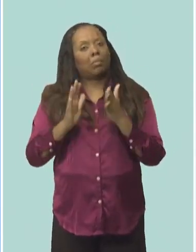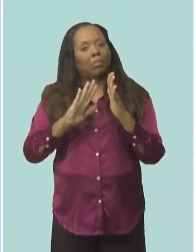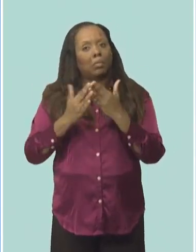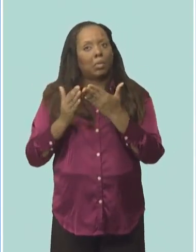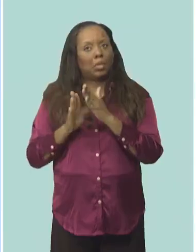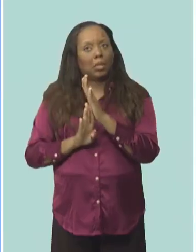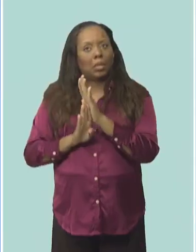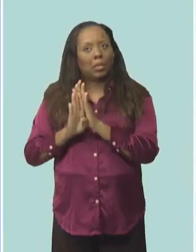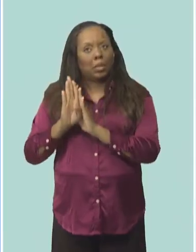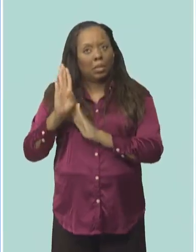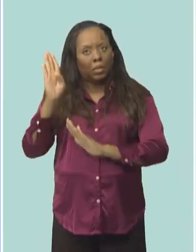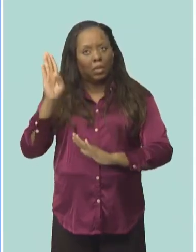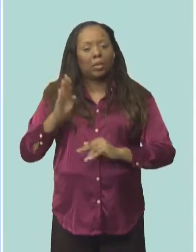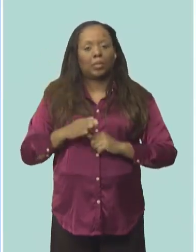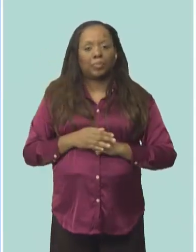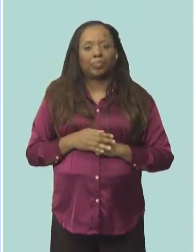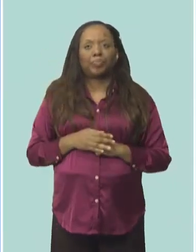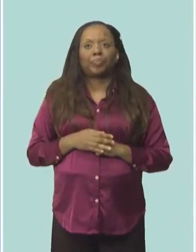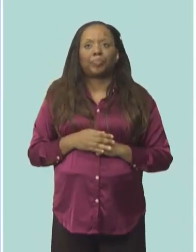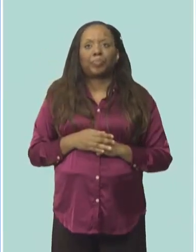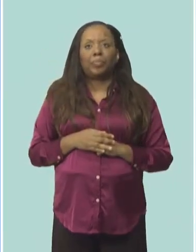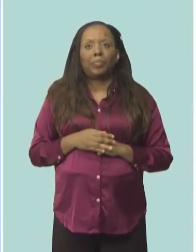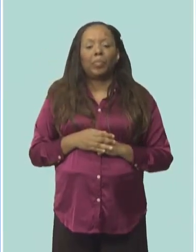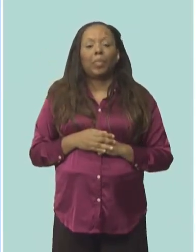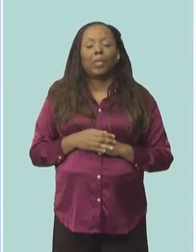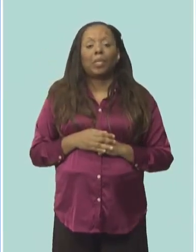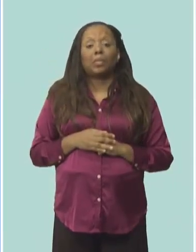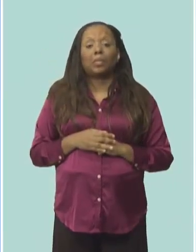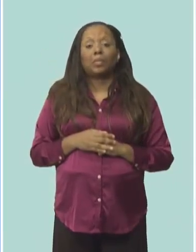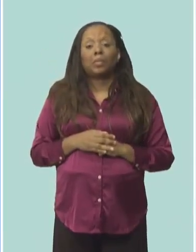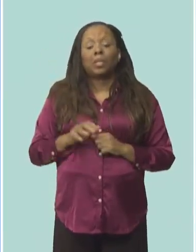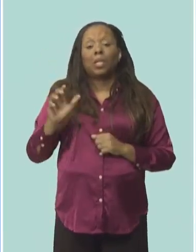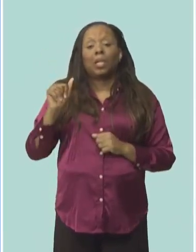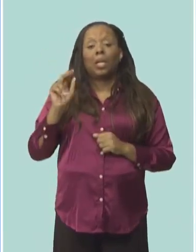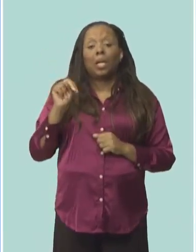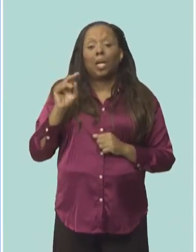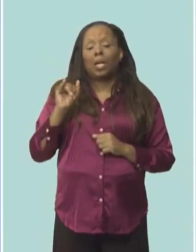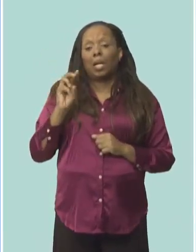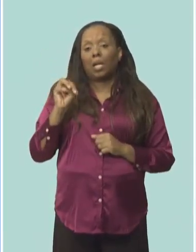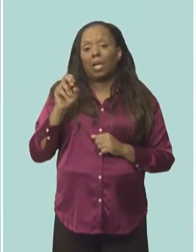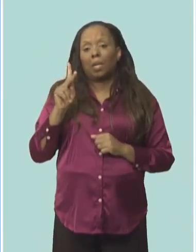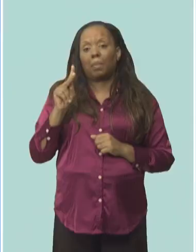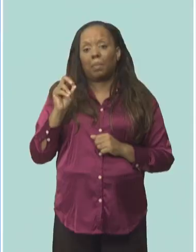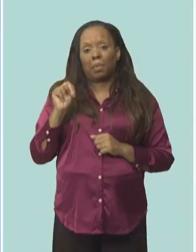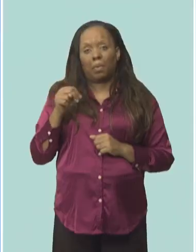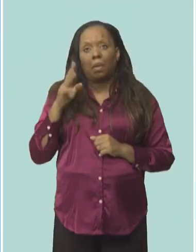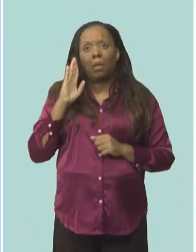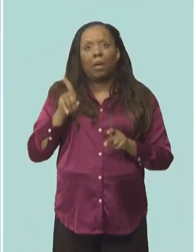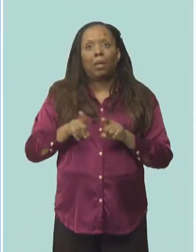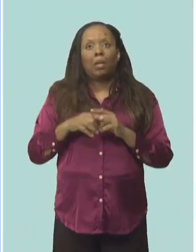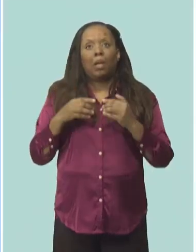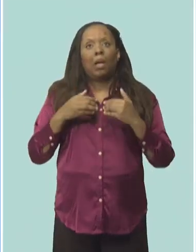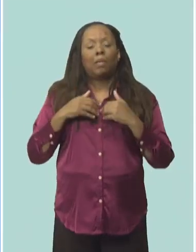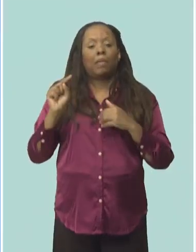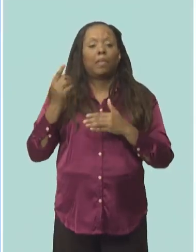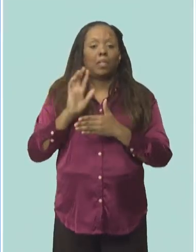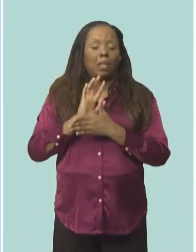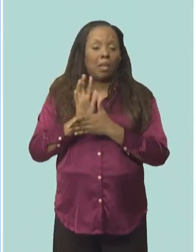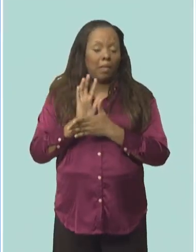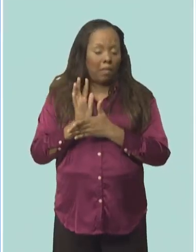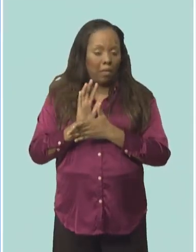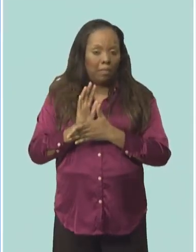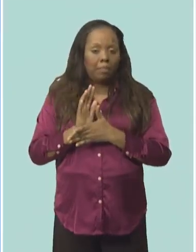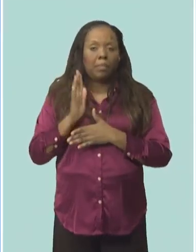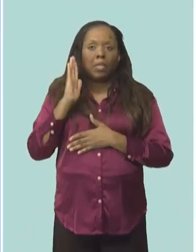grow. Case in point, what's also happened, AnimeCon is actually launching its first film, The Silence After. That will be